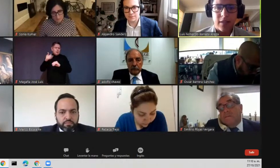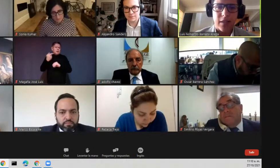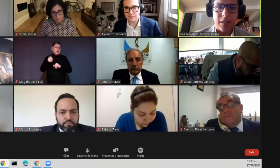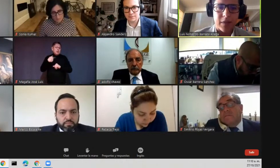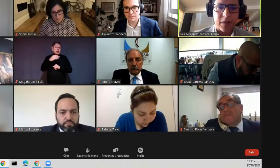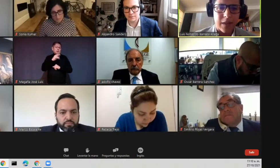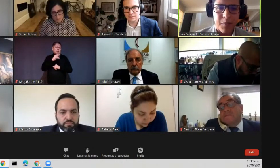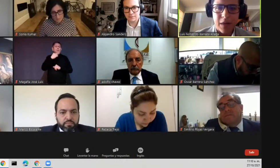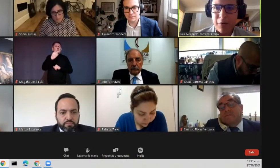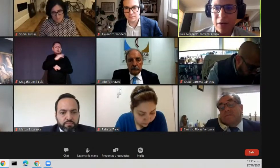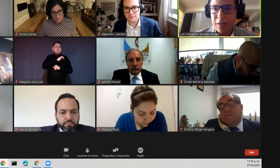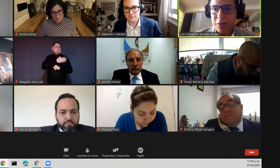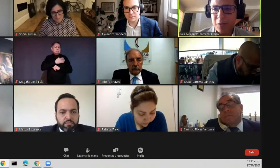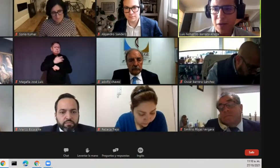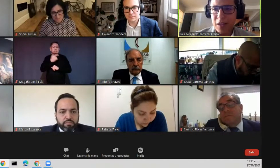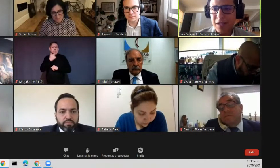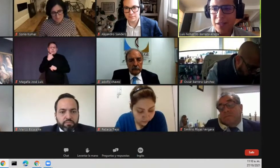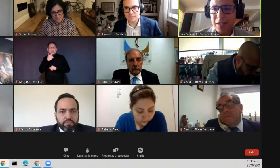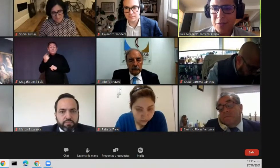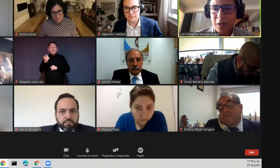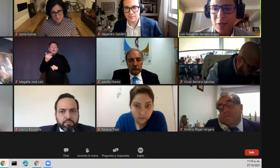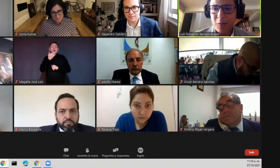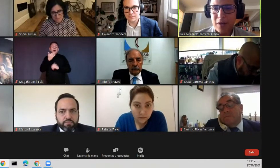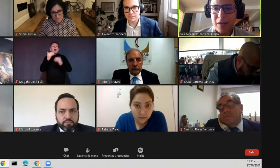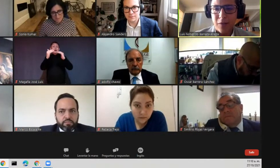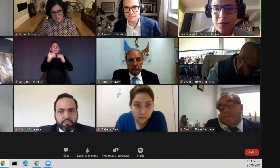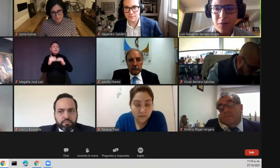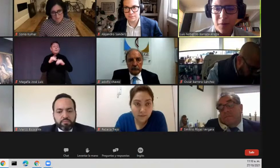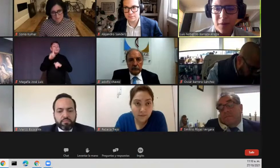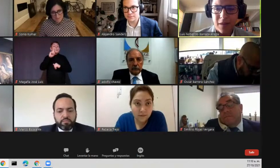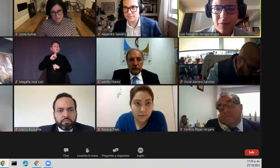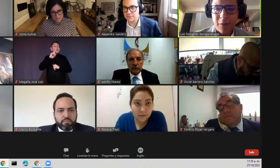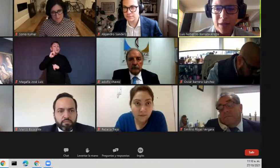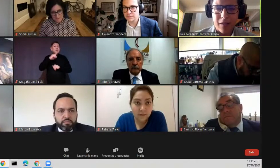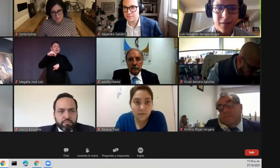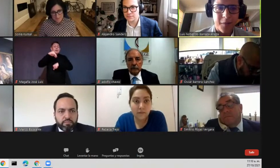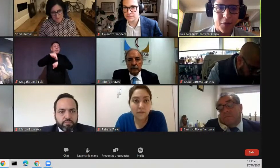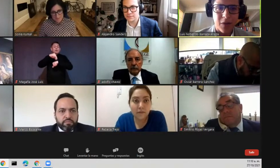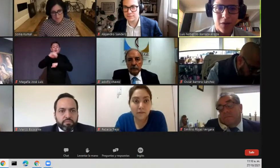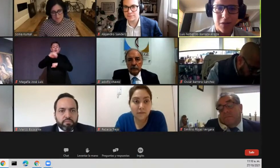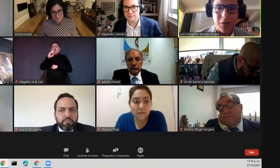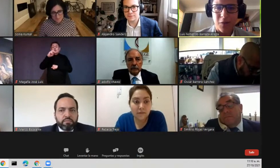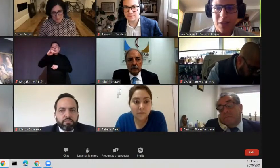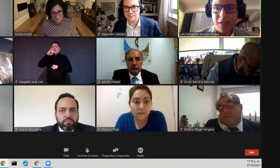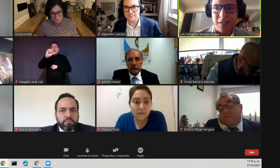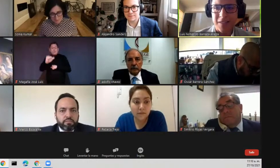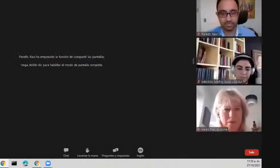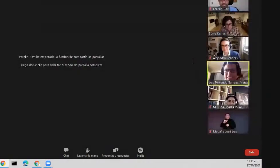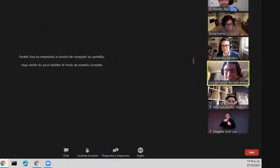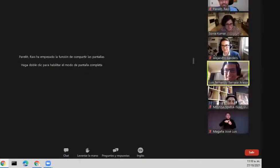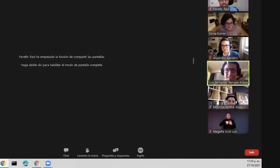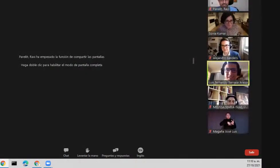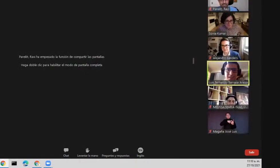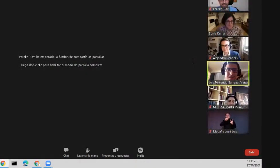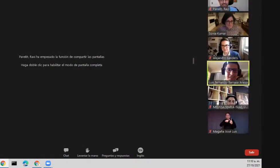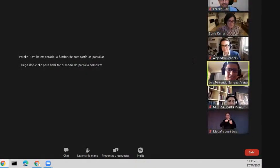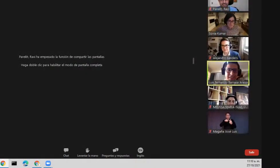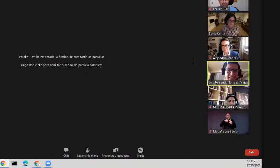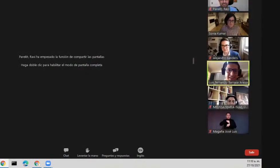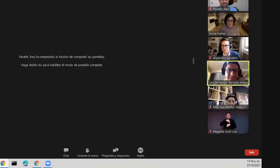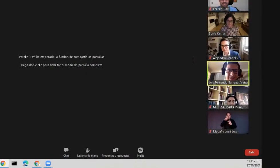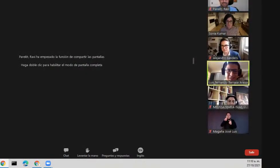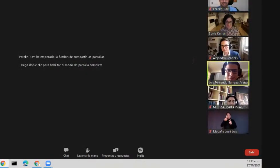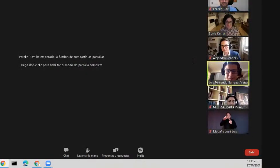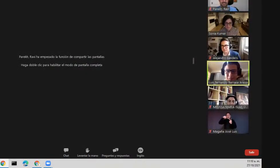Do as you wish. I would now like to give the floor to Dr. Sonia Kumar and Dr. Ravi Parekh from